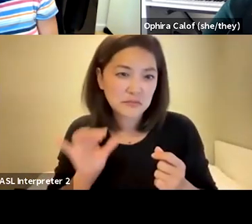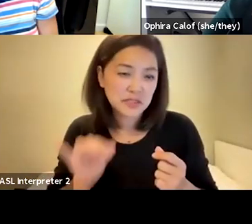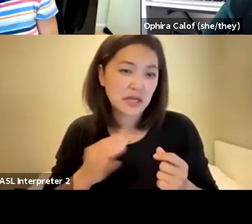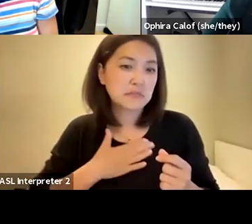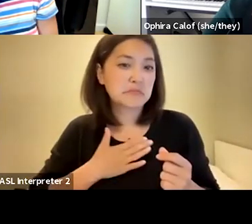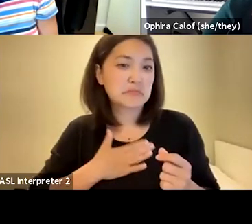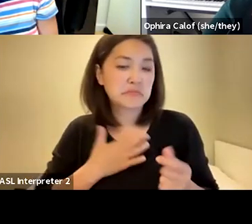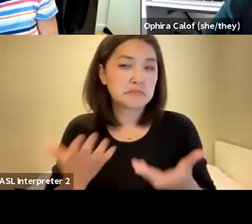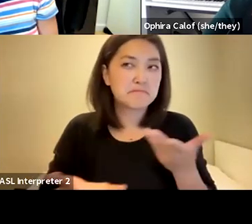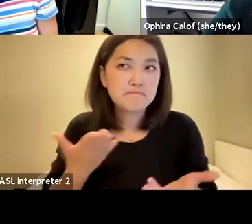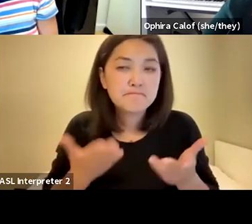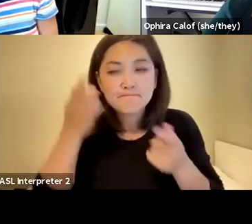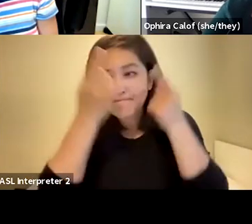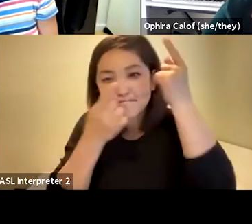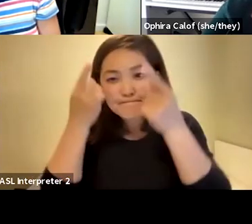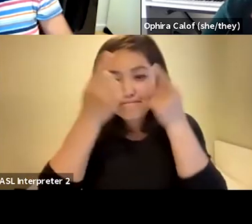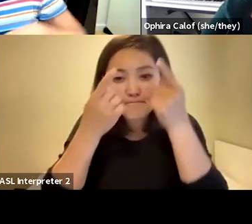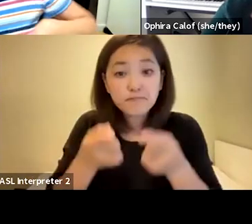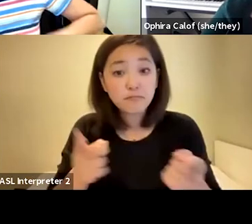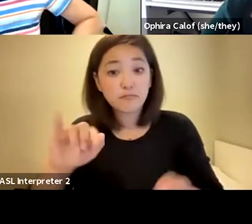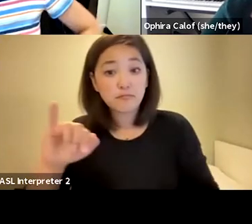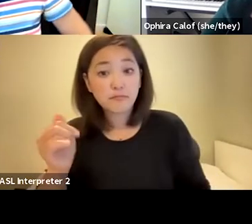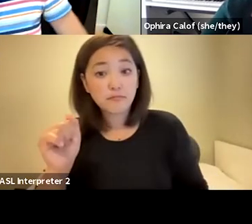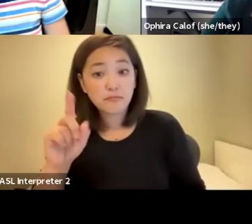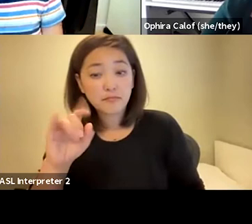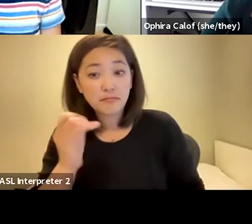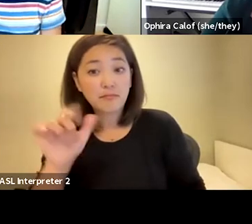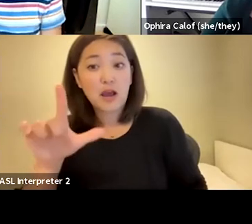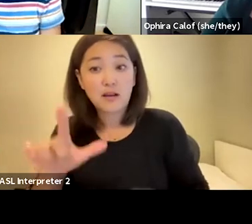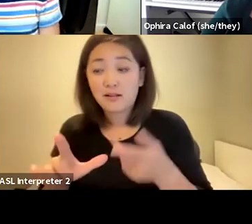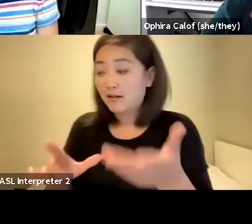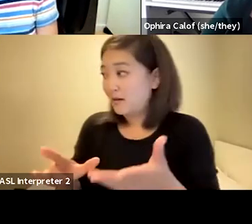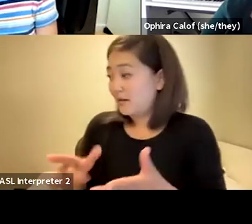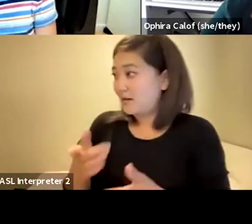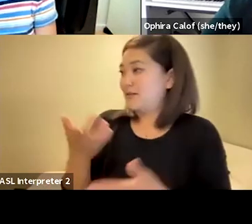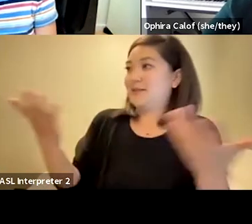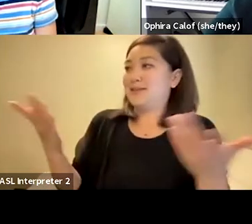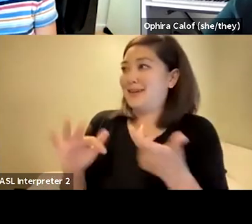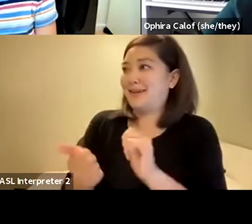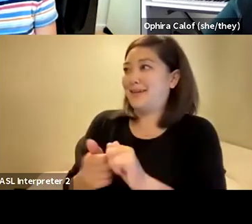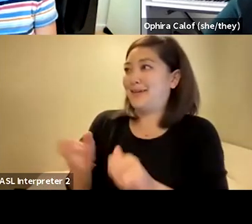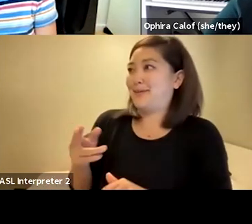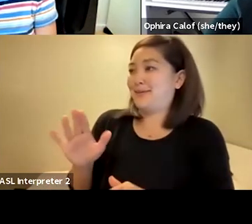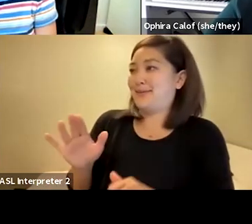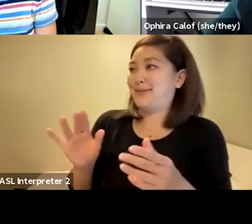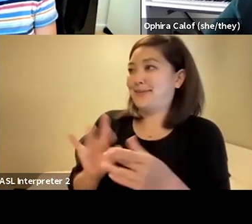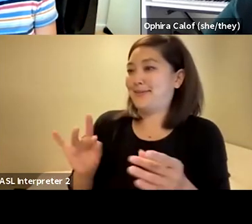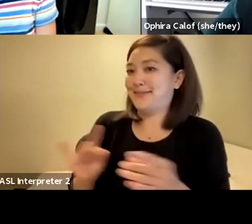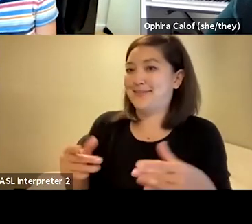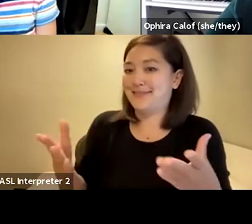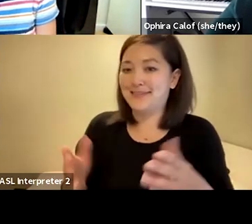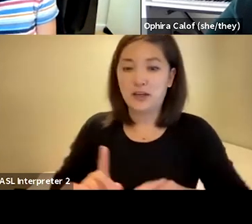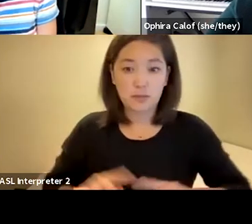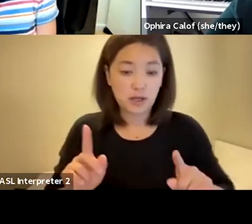Hadiel, do you have any thoughts? For sure, yeah. Well said, Shabnam. I don't know how I'm going to top that. But in terms of, you know, what the